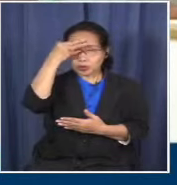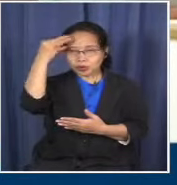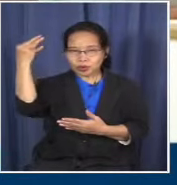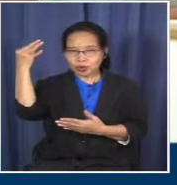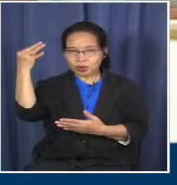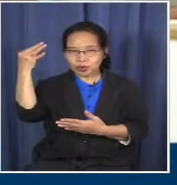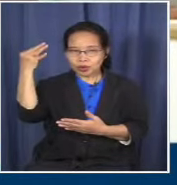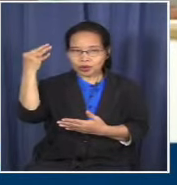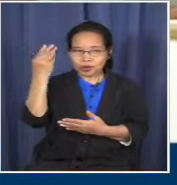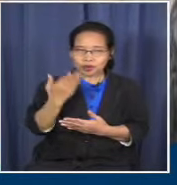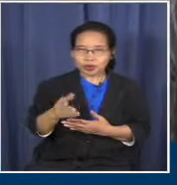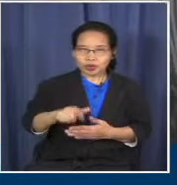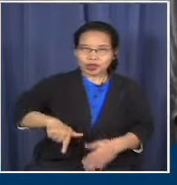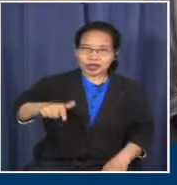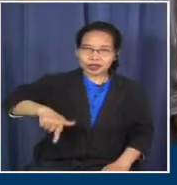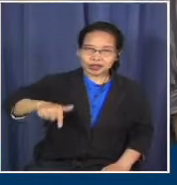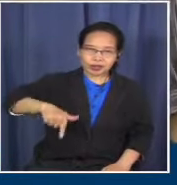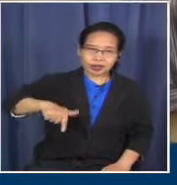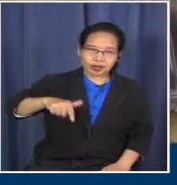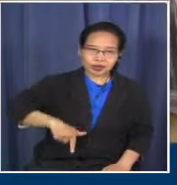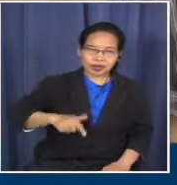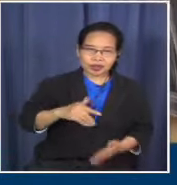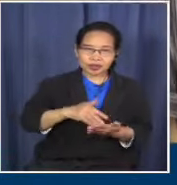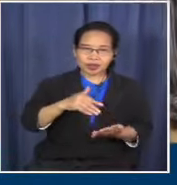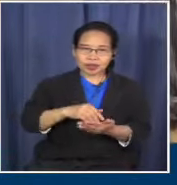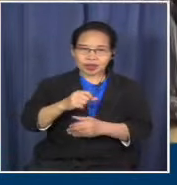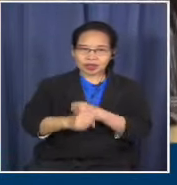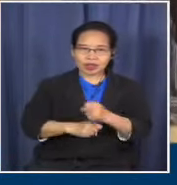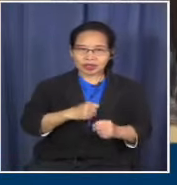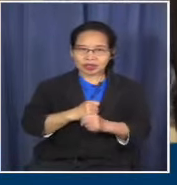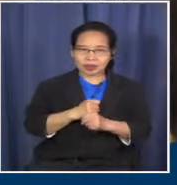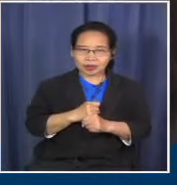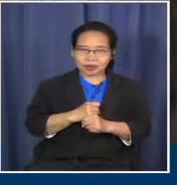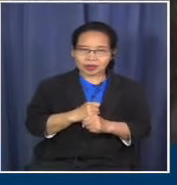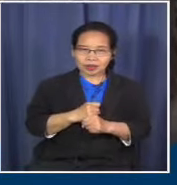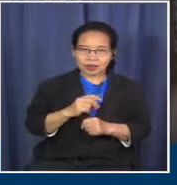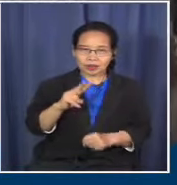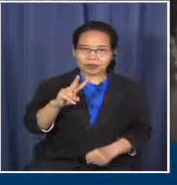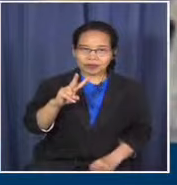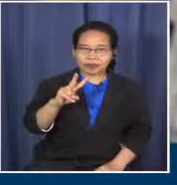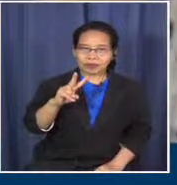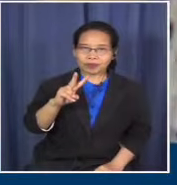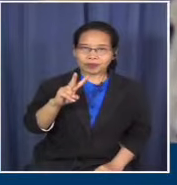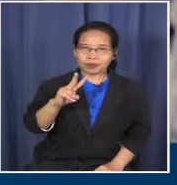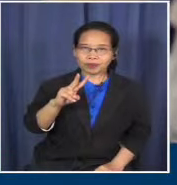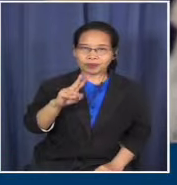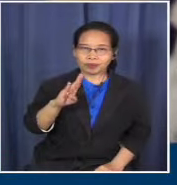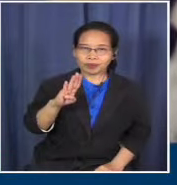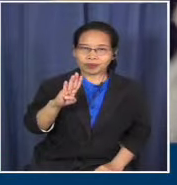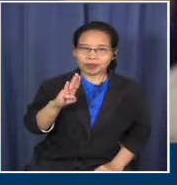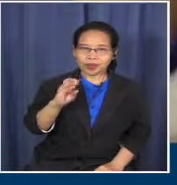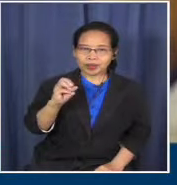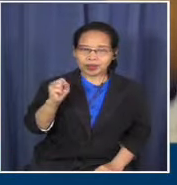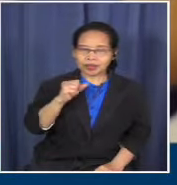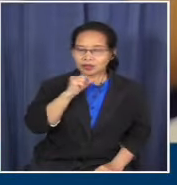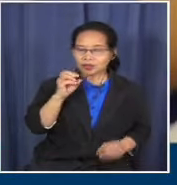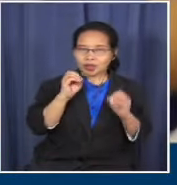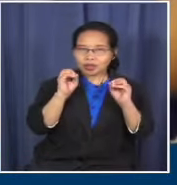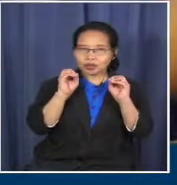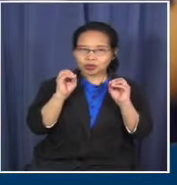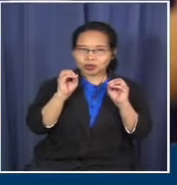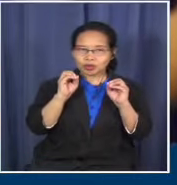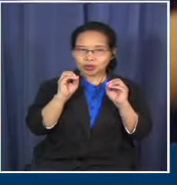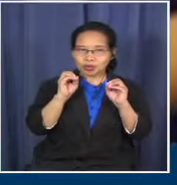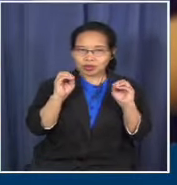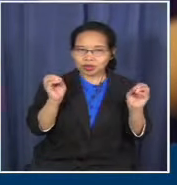If you believe in the Vedas of the Hindus, then you're behind by thousands of years. That Vedas will